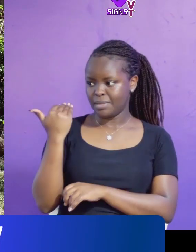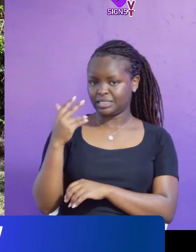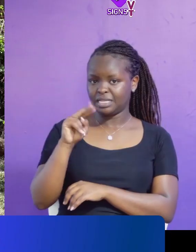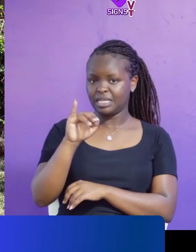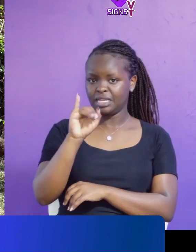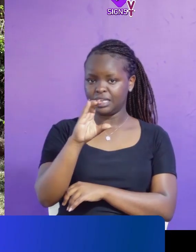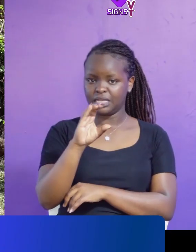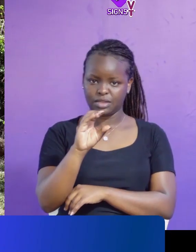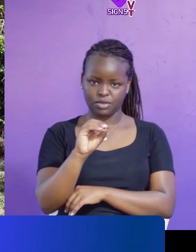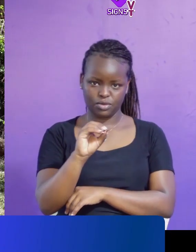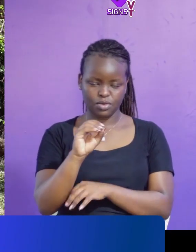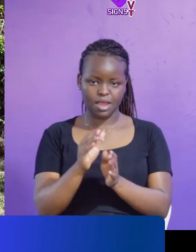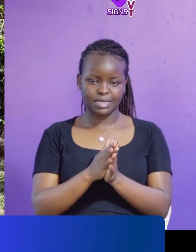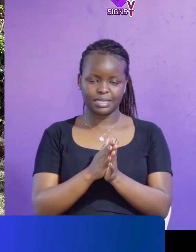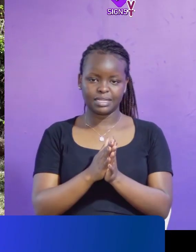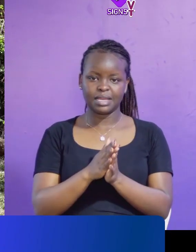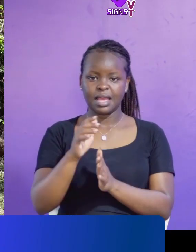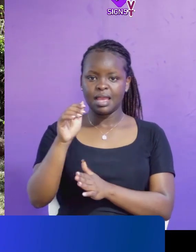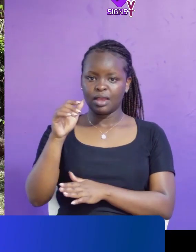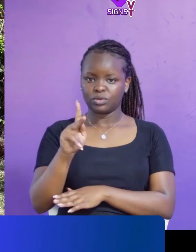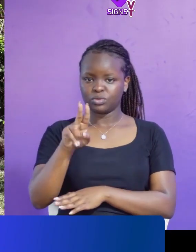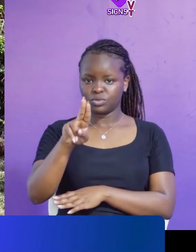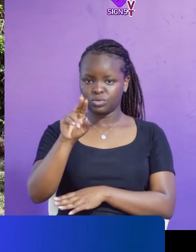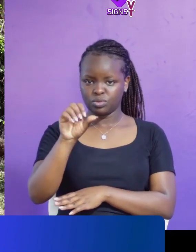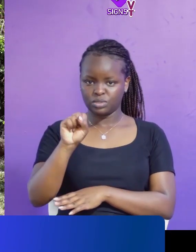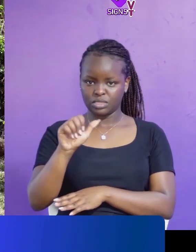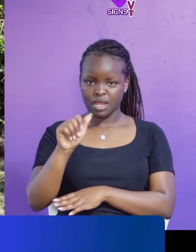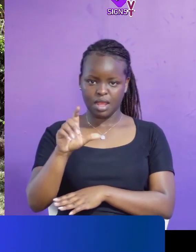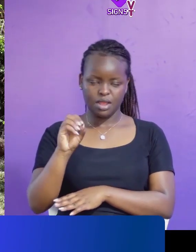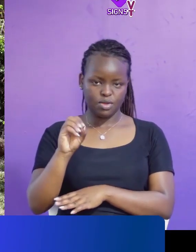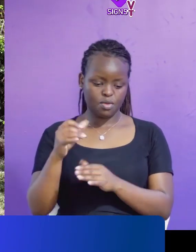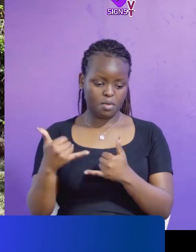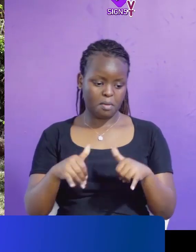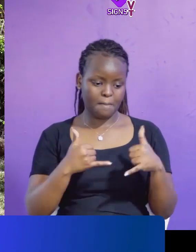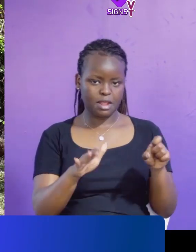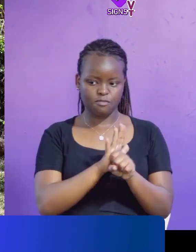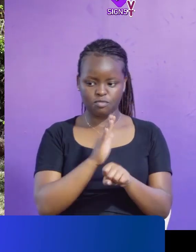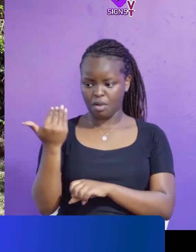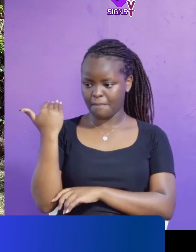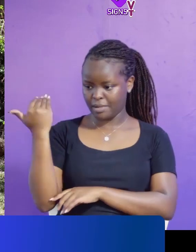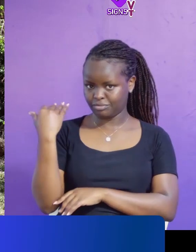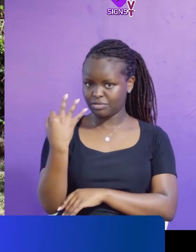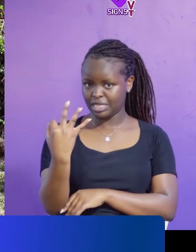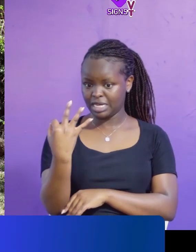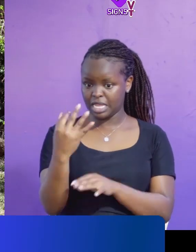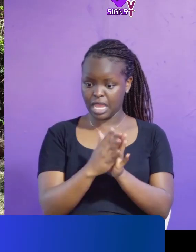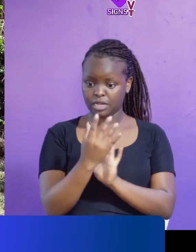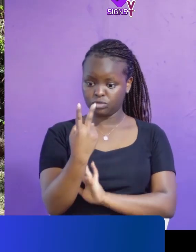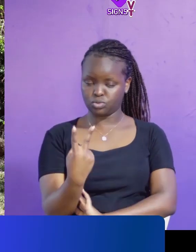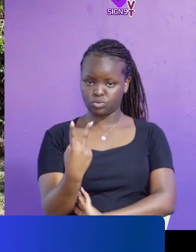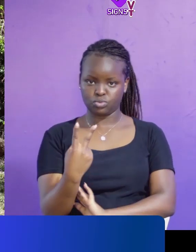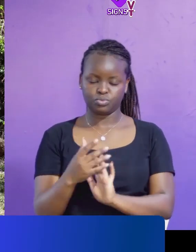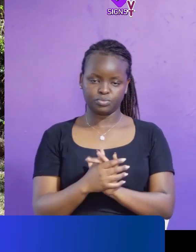and Abdulkadir Kusanov were forced to play at the fullbacks as 3 and 2 respectively. Manchester